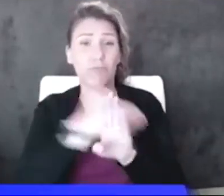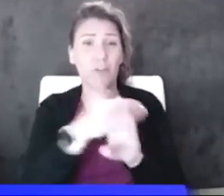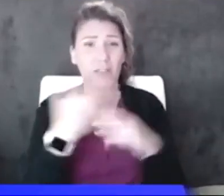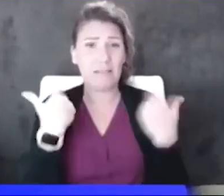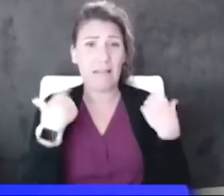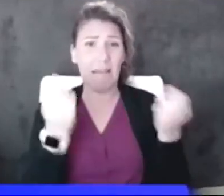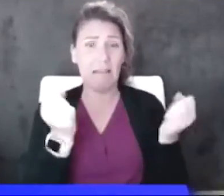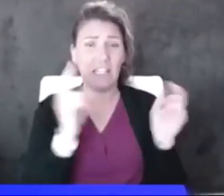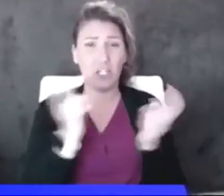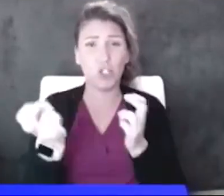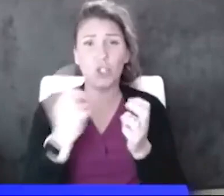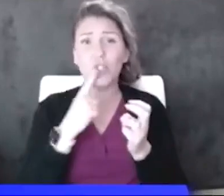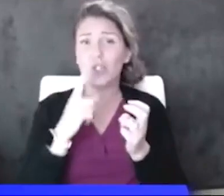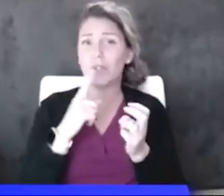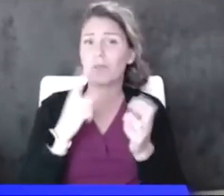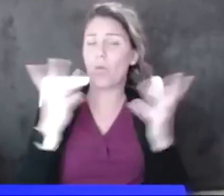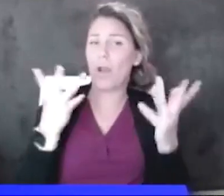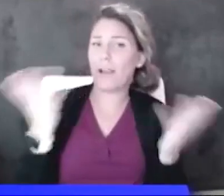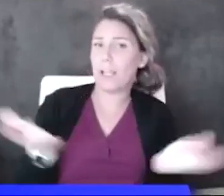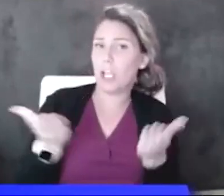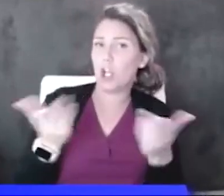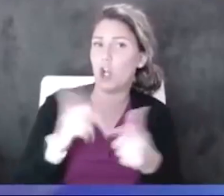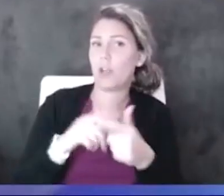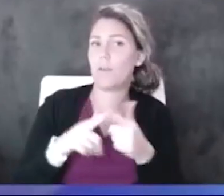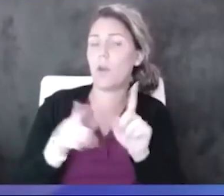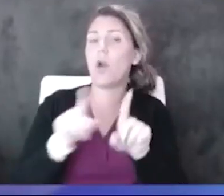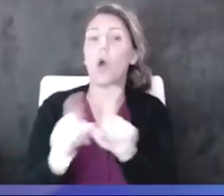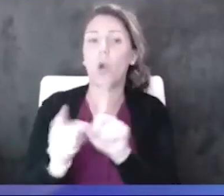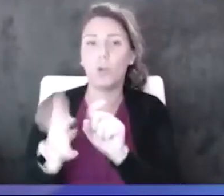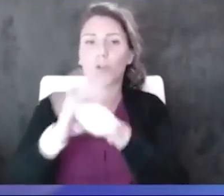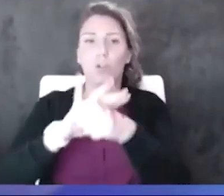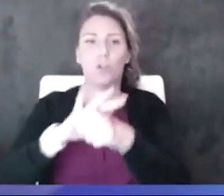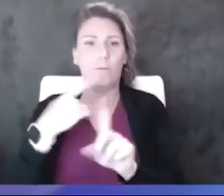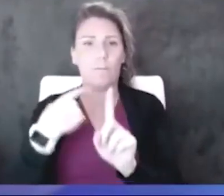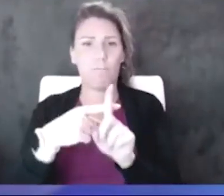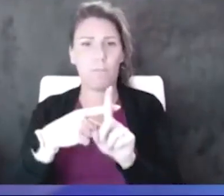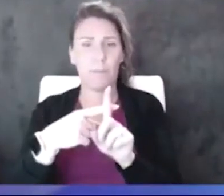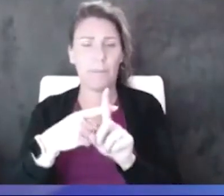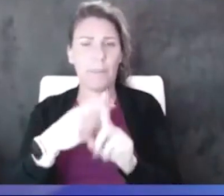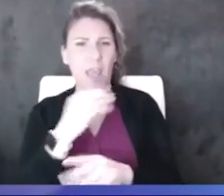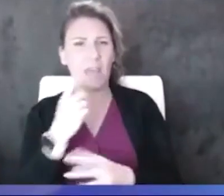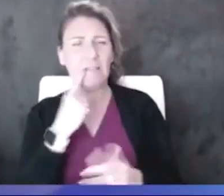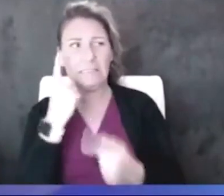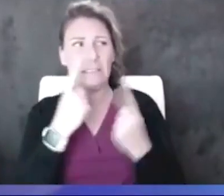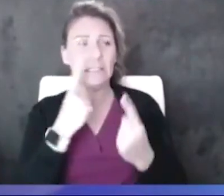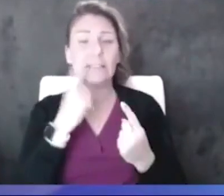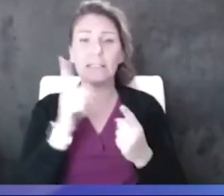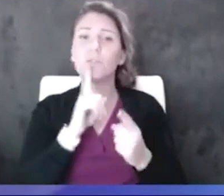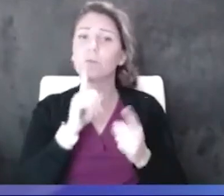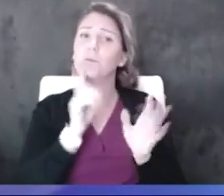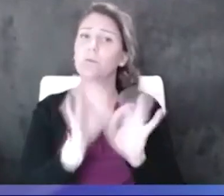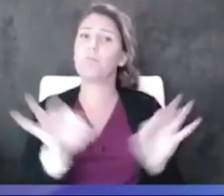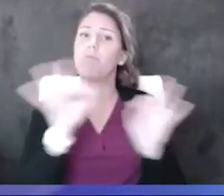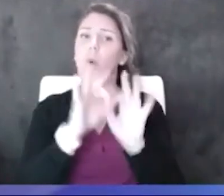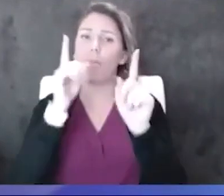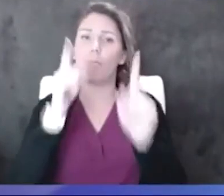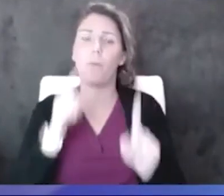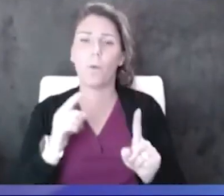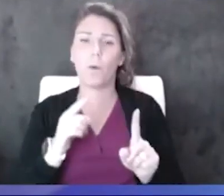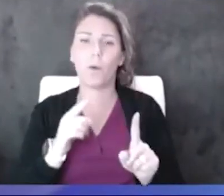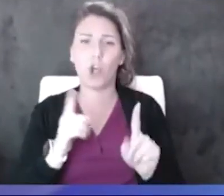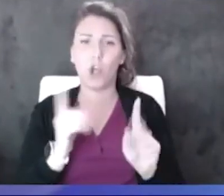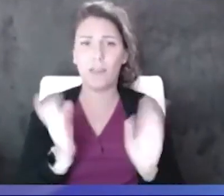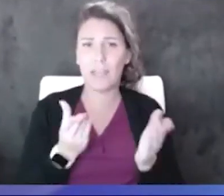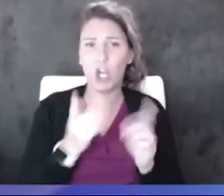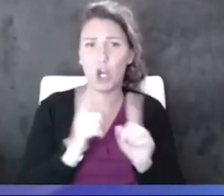in, and they are also COVID positive. And one would wonder, and I think that's a really important point. Are they here from COVID? Are